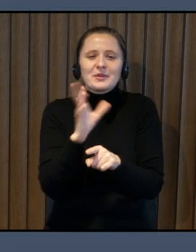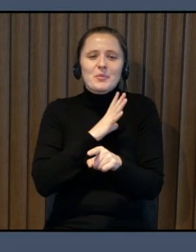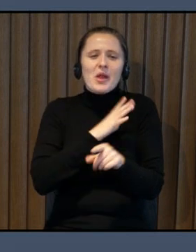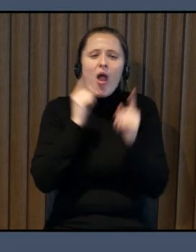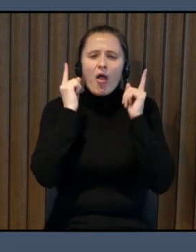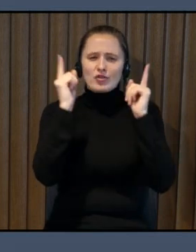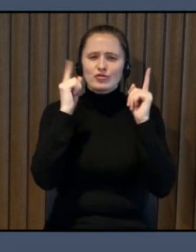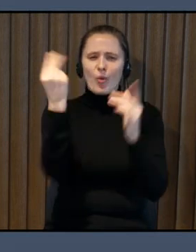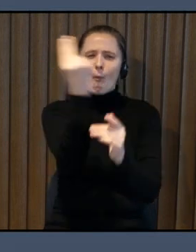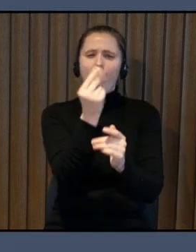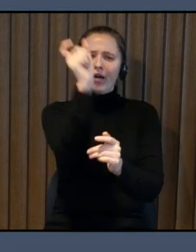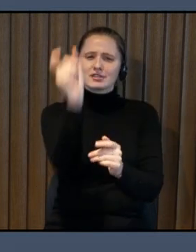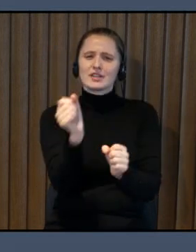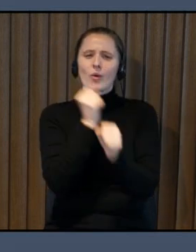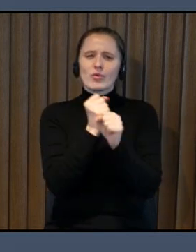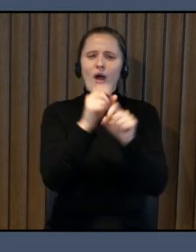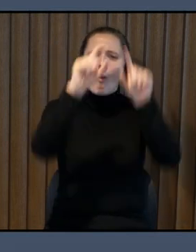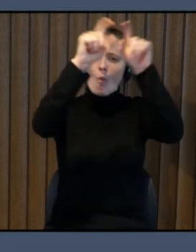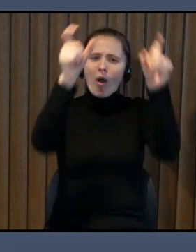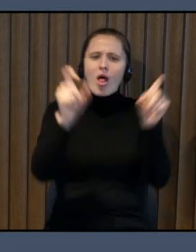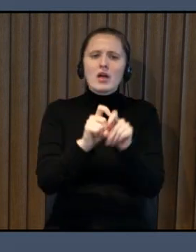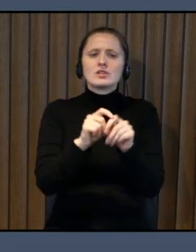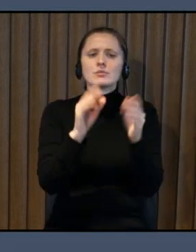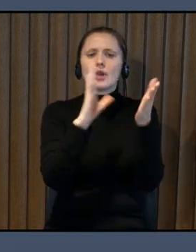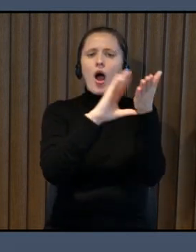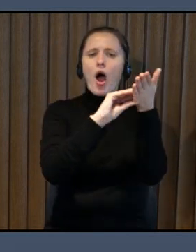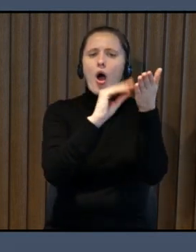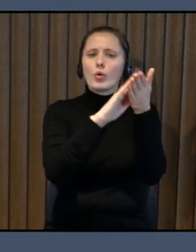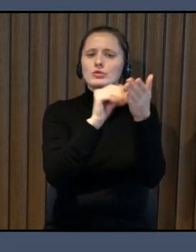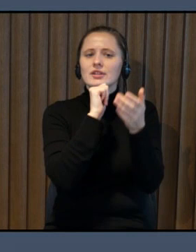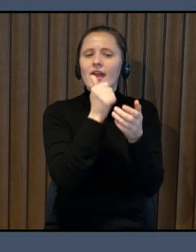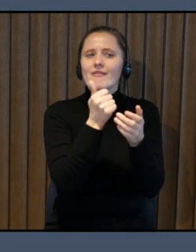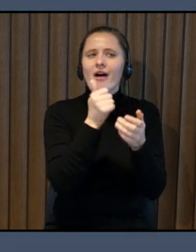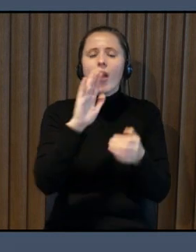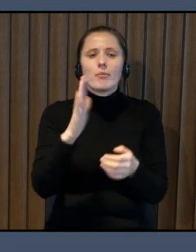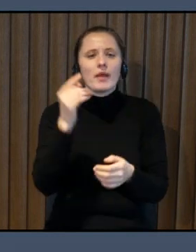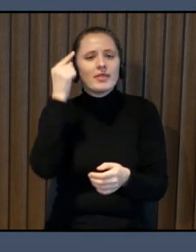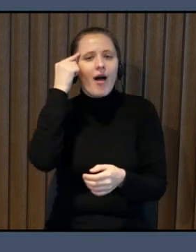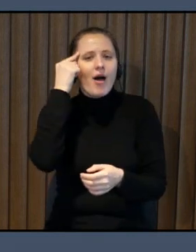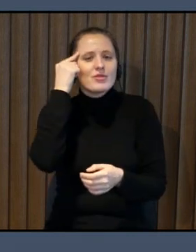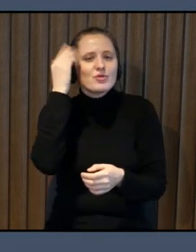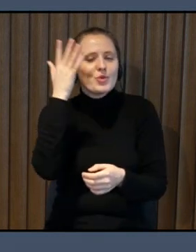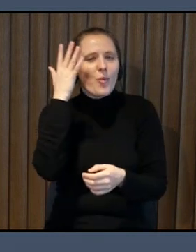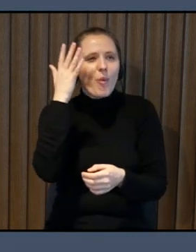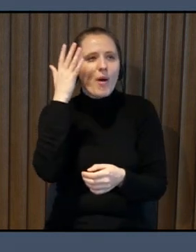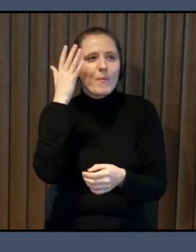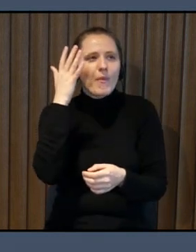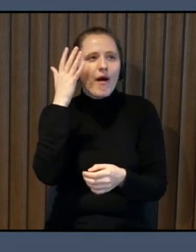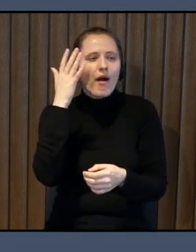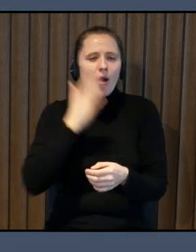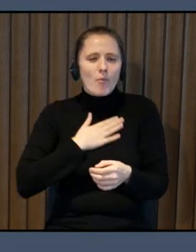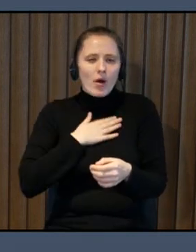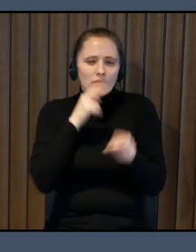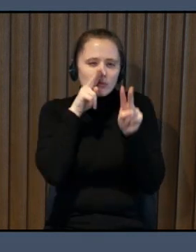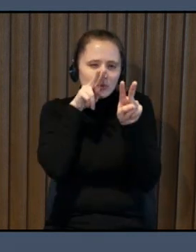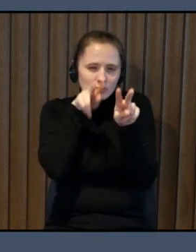exhibition hall, and I saw the paintings by famous authors, which I wasn't allowed to